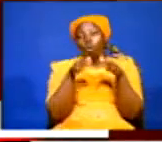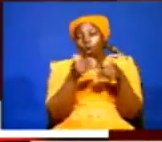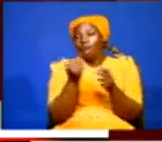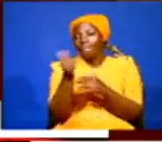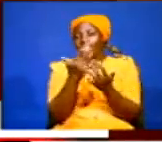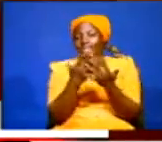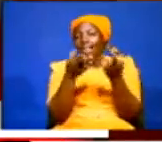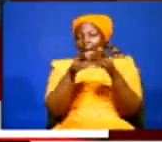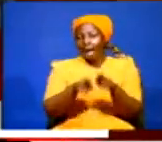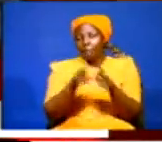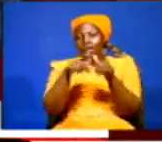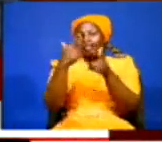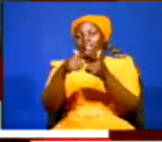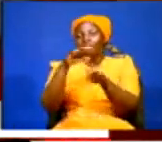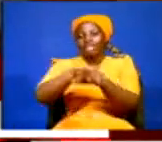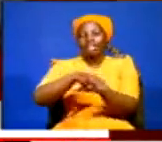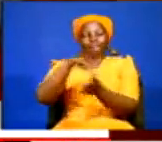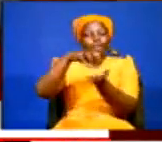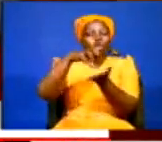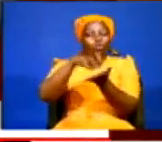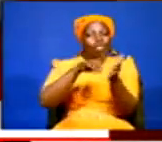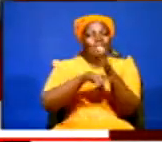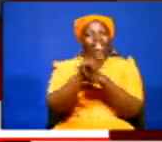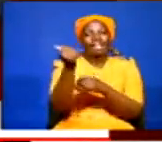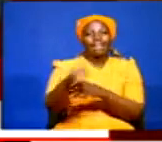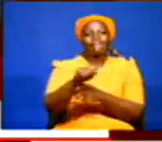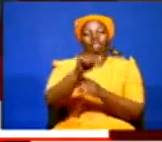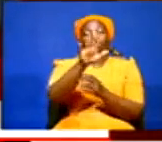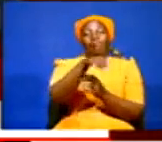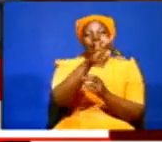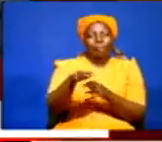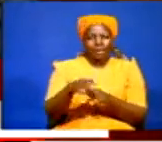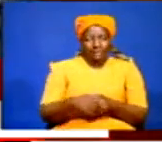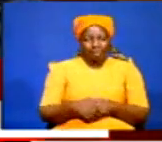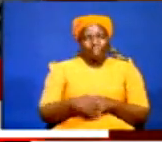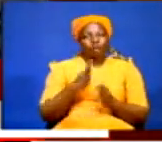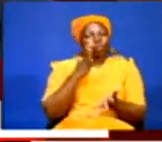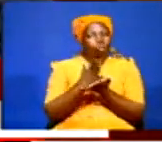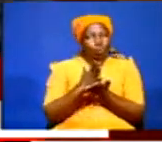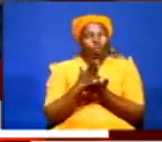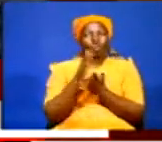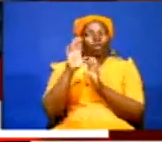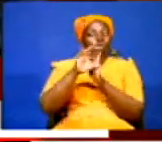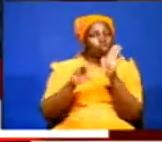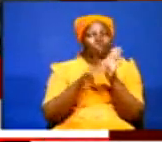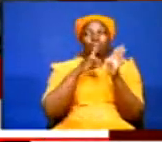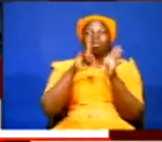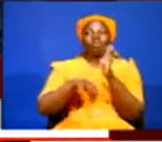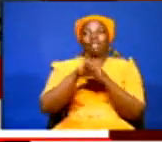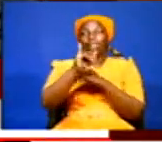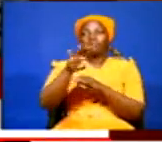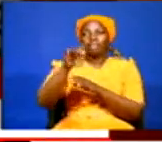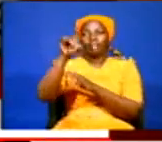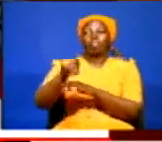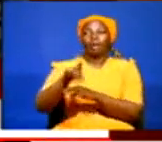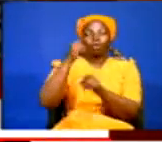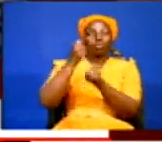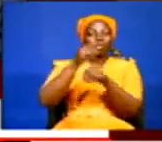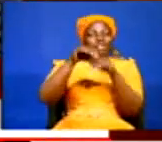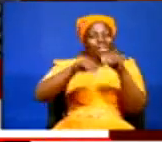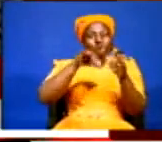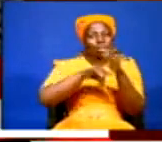vacancy arose in any of the House, despite the constitutional provision that we have to do an election, IBC must carry an election within 90 days,